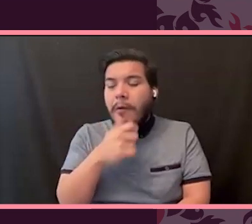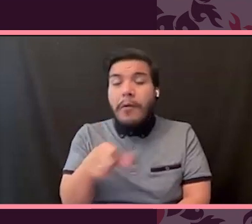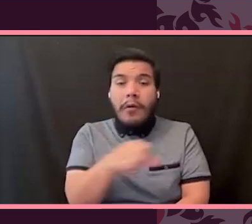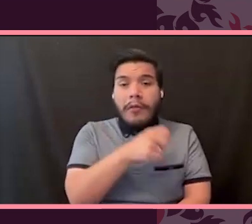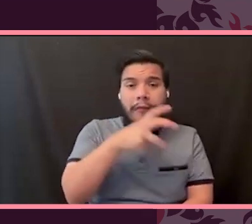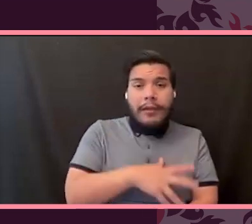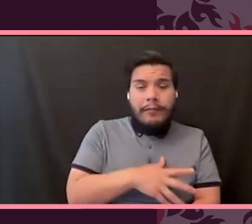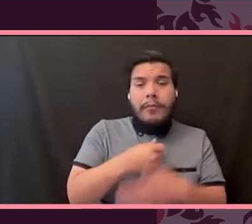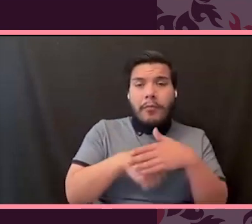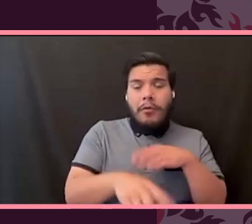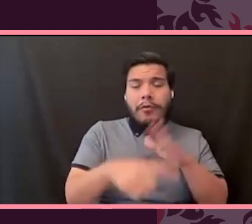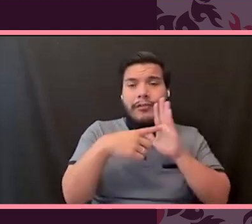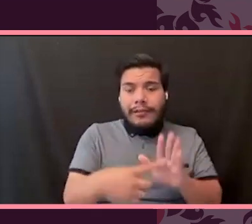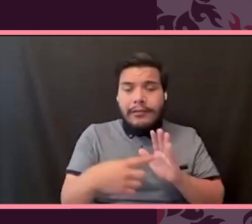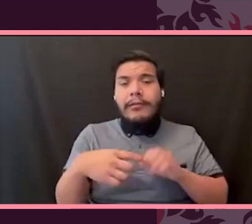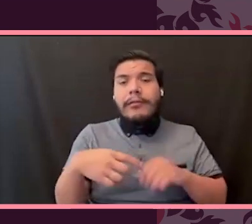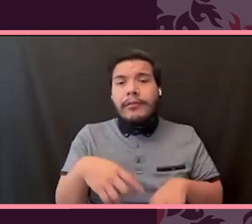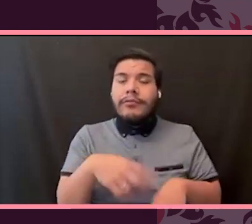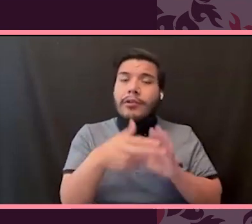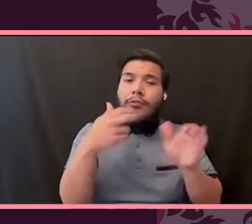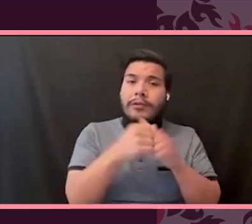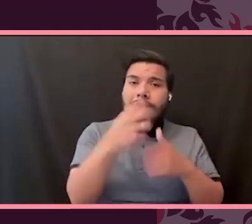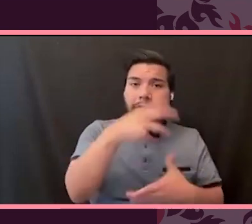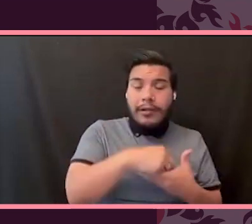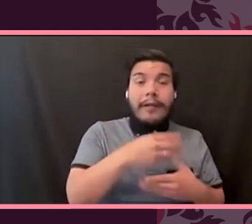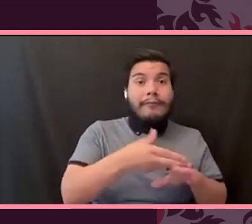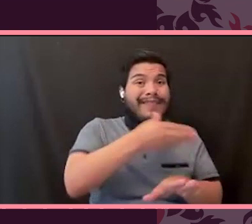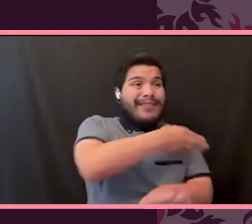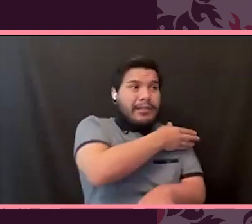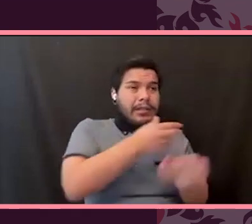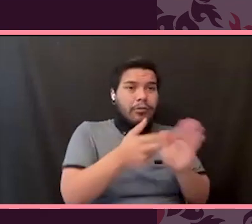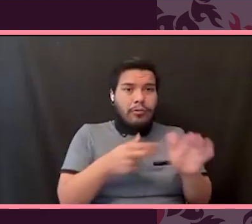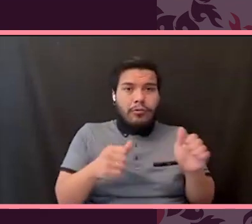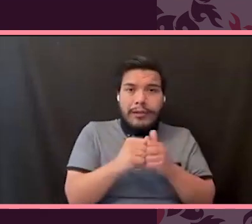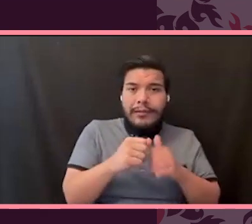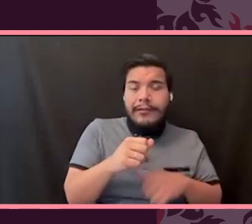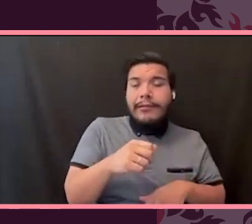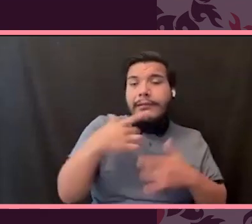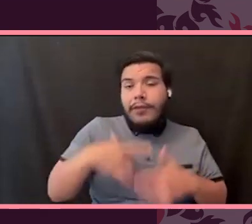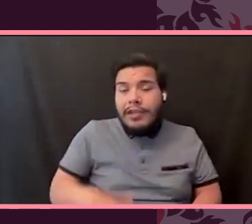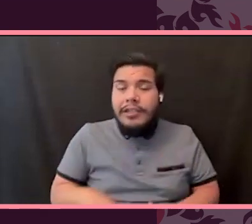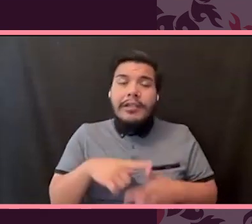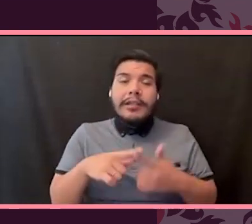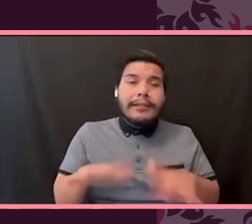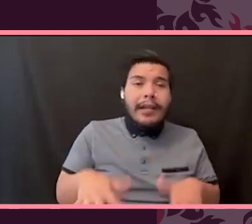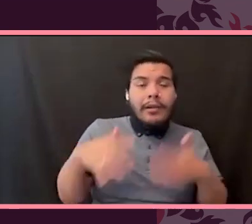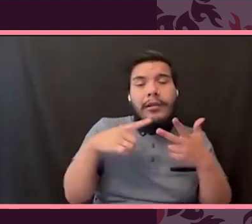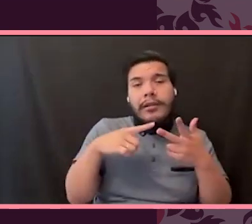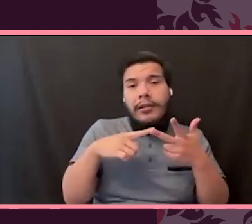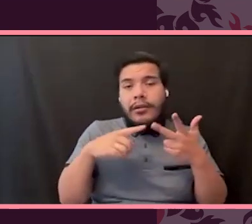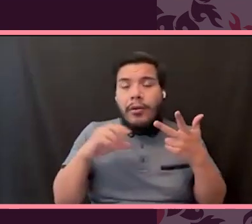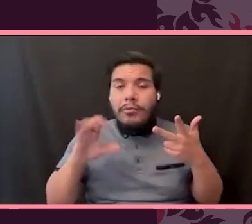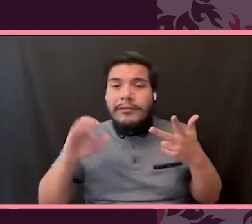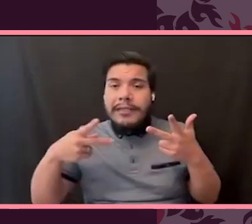female-born presenting individuals who are diagnosed with autism, I had previous diagnosis of depression and anxiety, OCPD. And so when you have